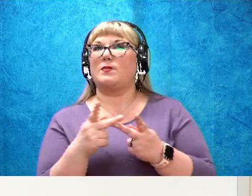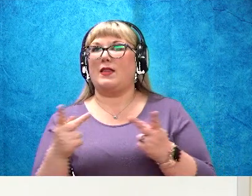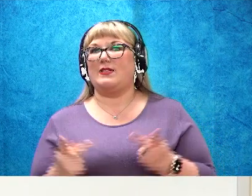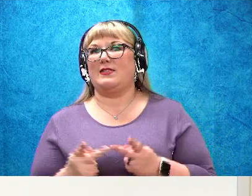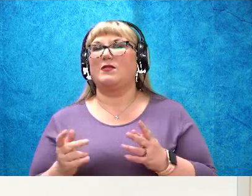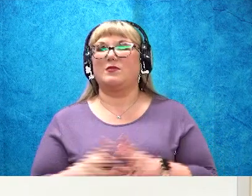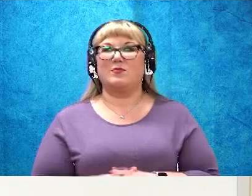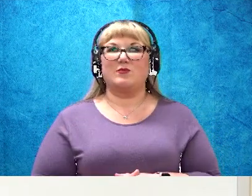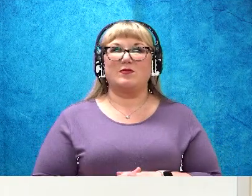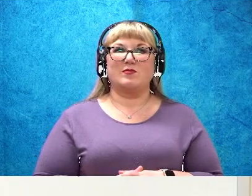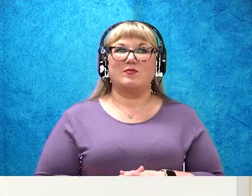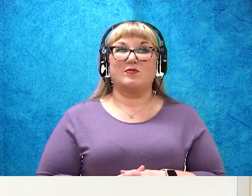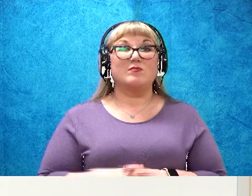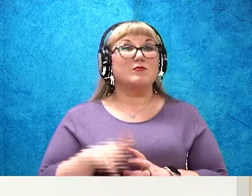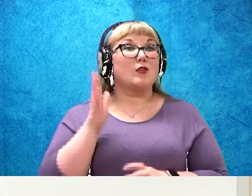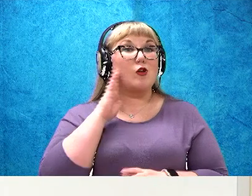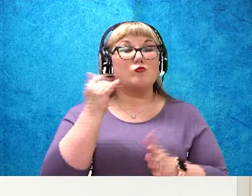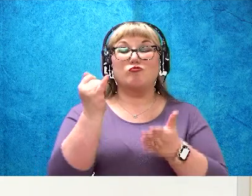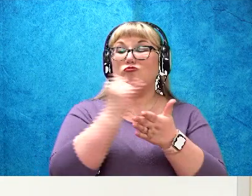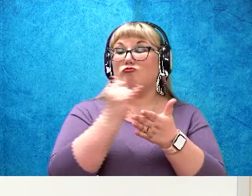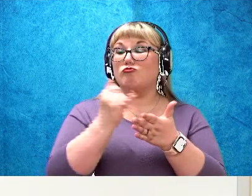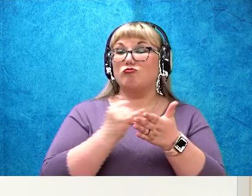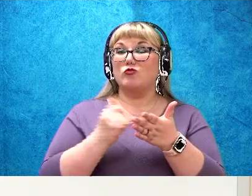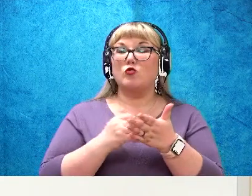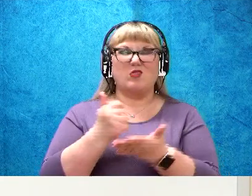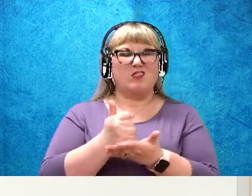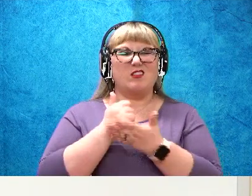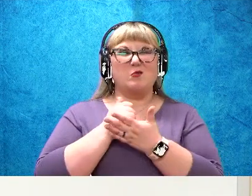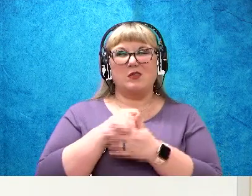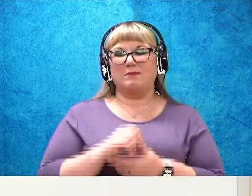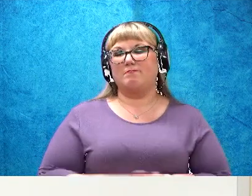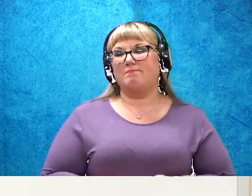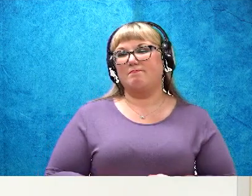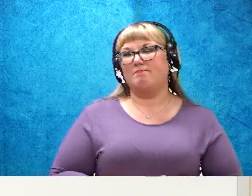place. I'm going to draw it out just to help me.